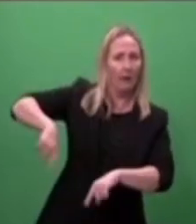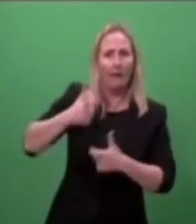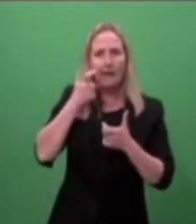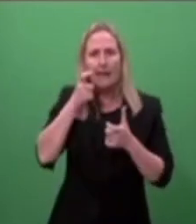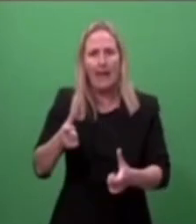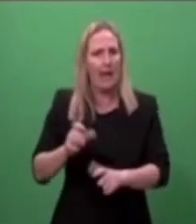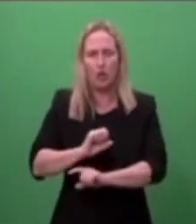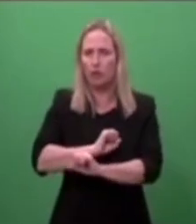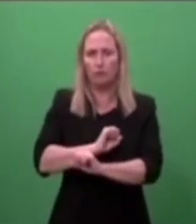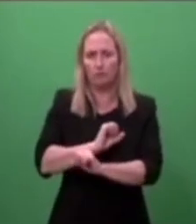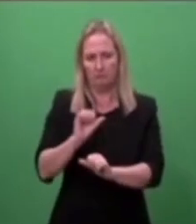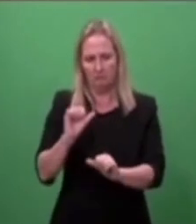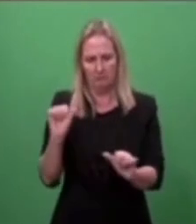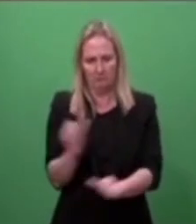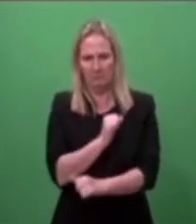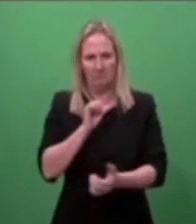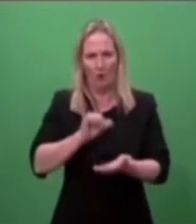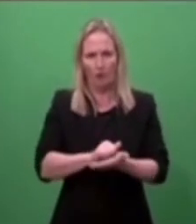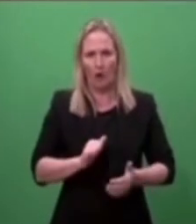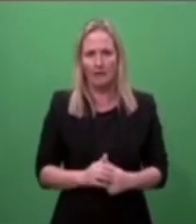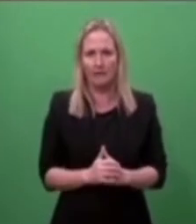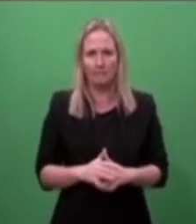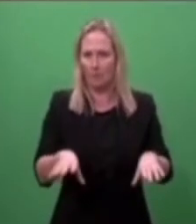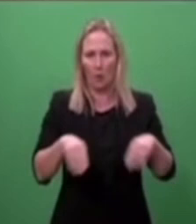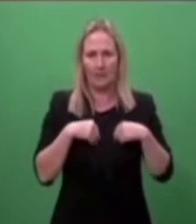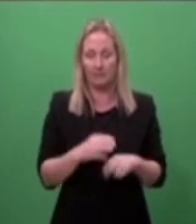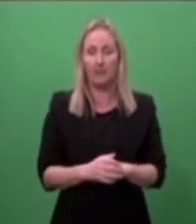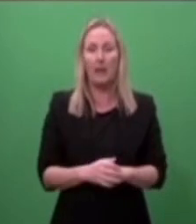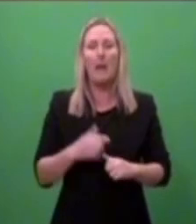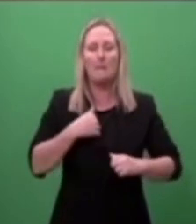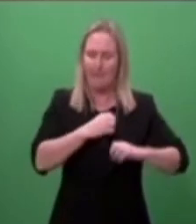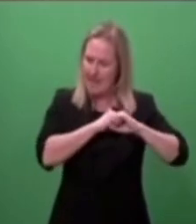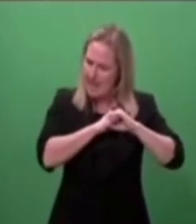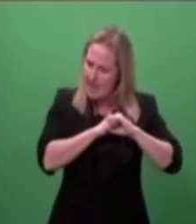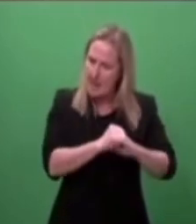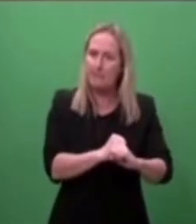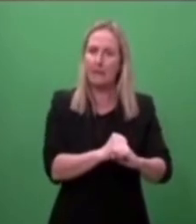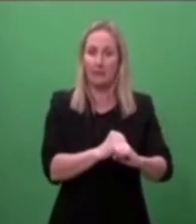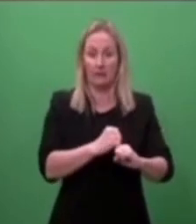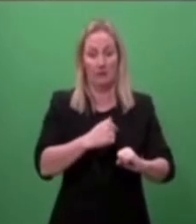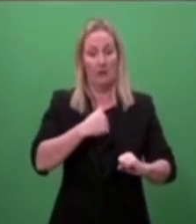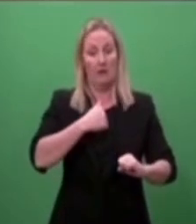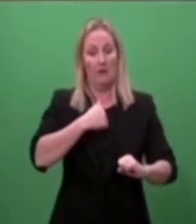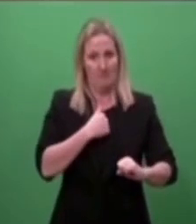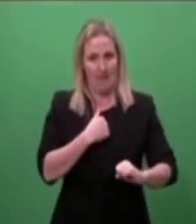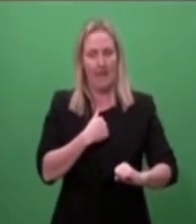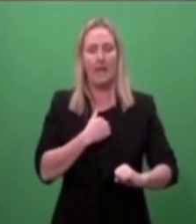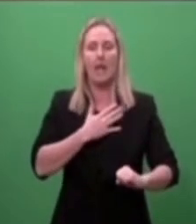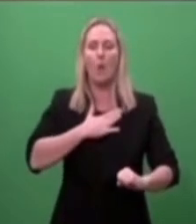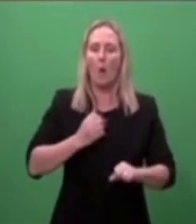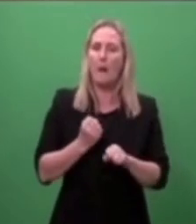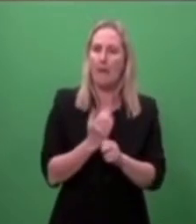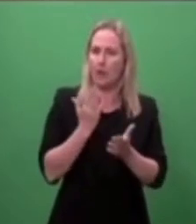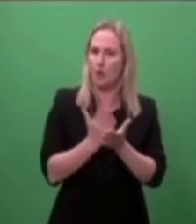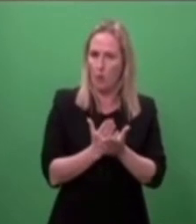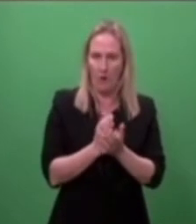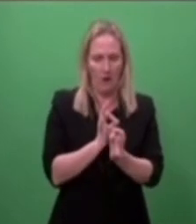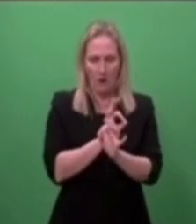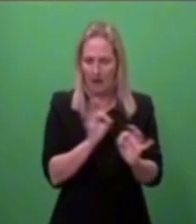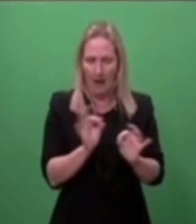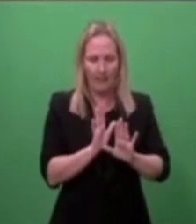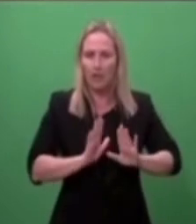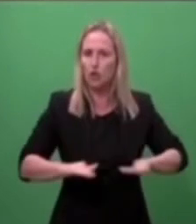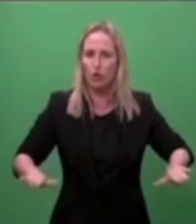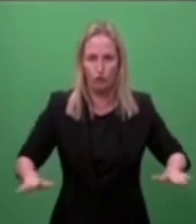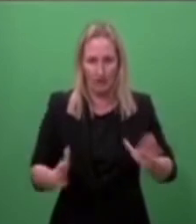I am committed to doing everything within my power to ensure that no child or young person in New Zealand suffers